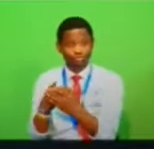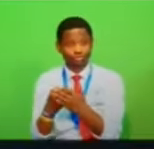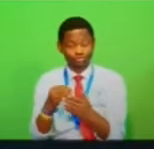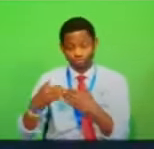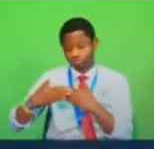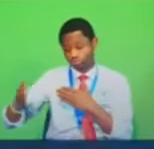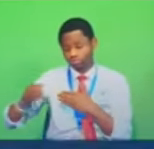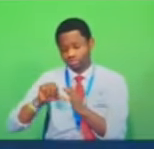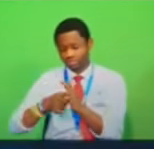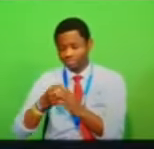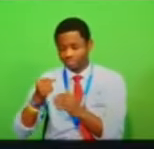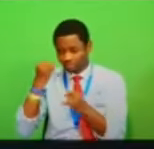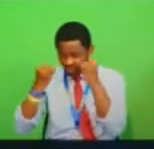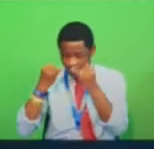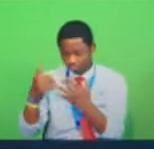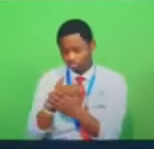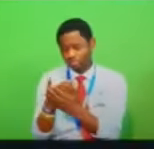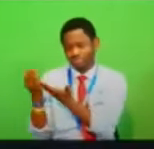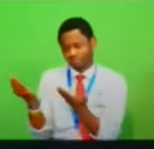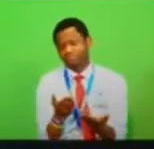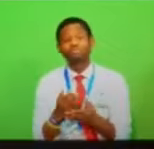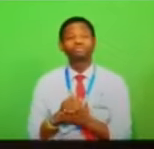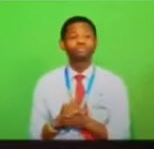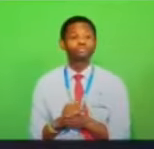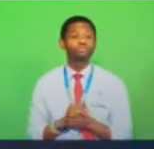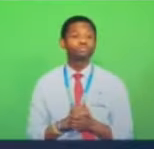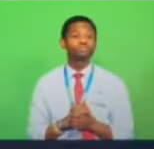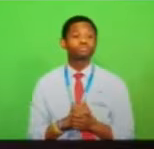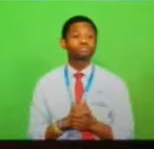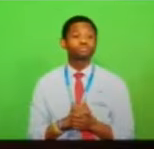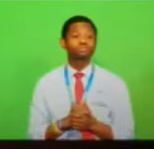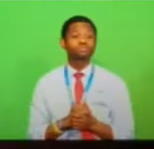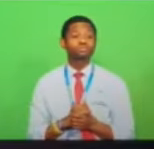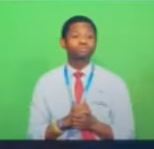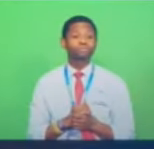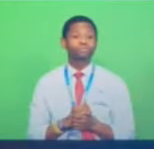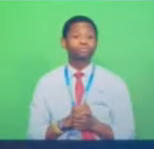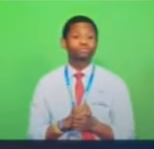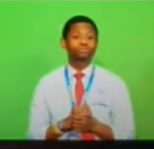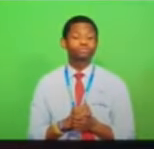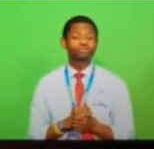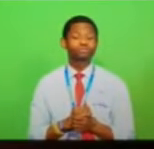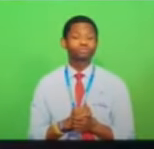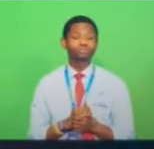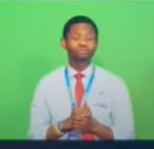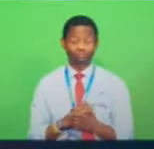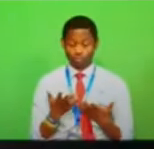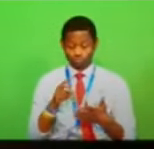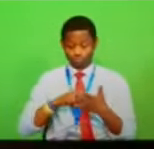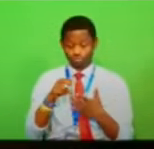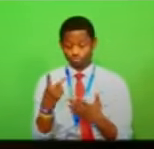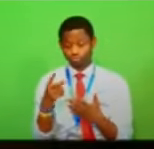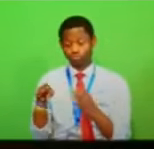new paradigms of understanding and practice. I want us to read two scriptures.